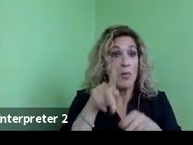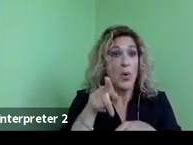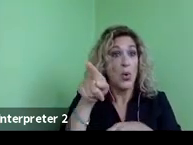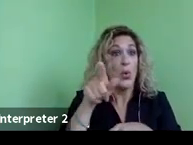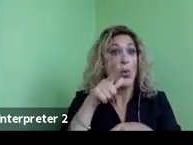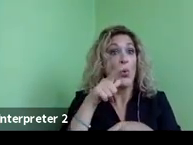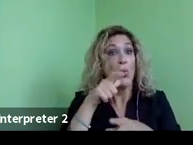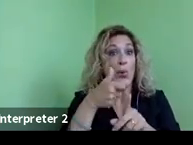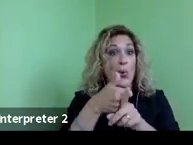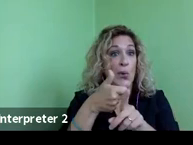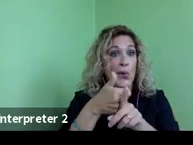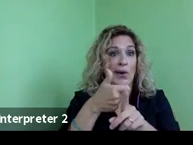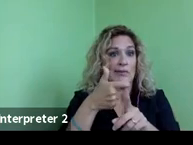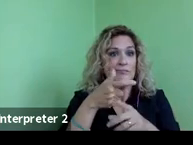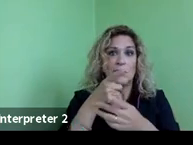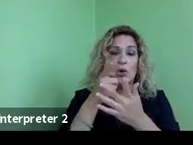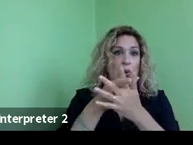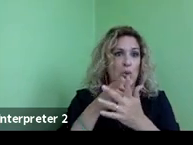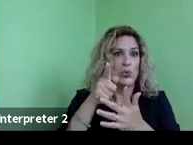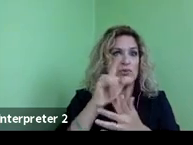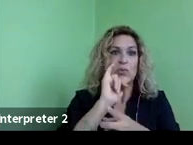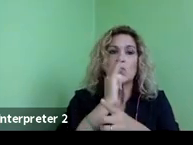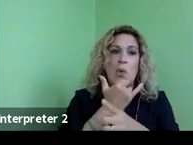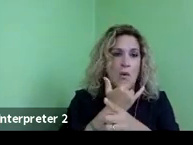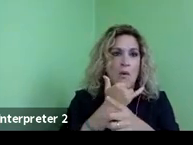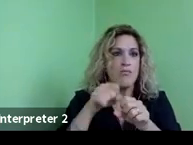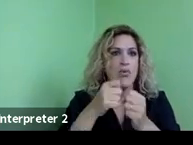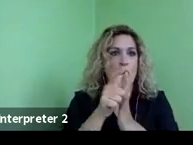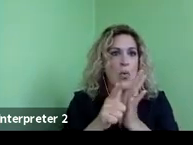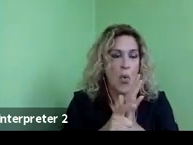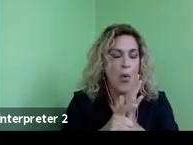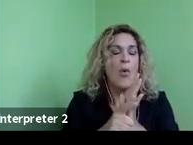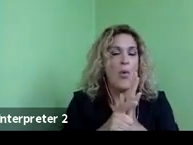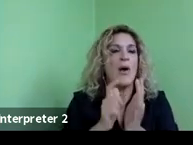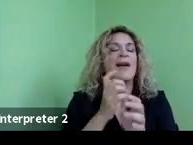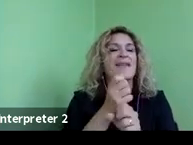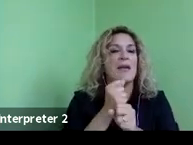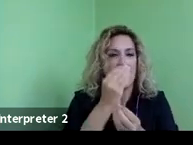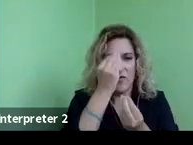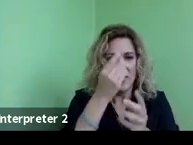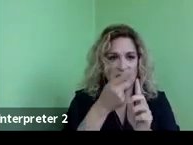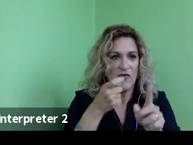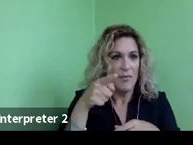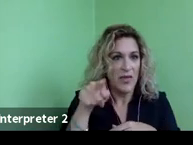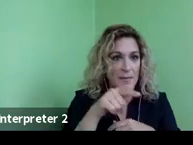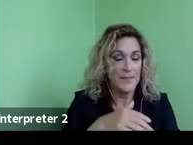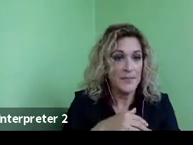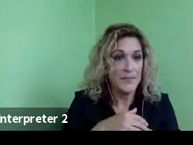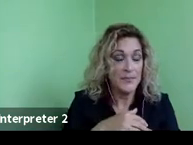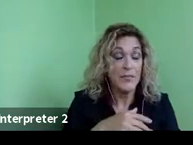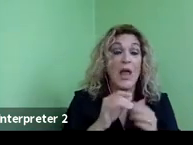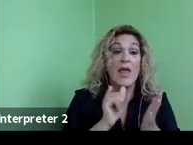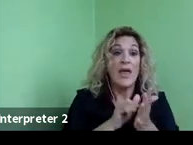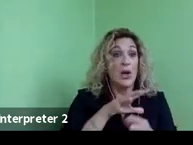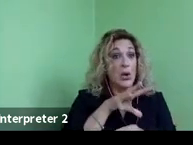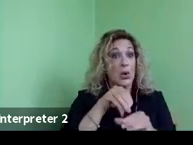accesses any information that can be used against them. And this could include information that the crime victim advocate has. So